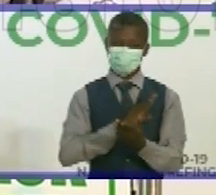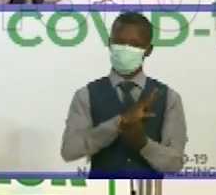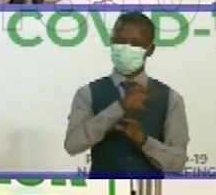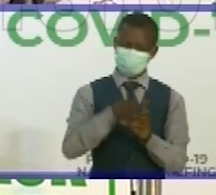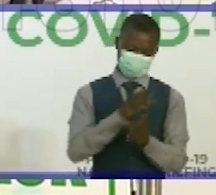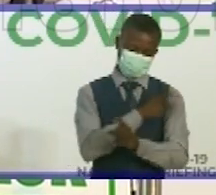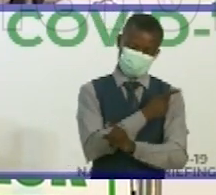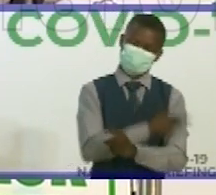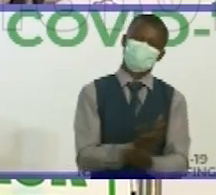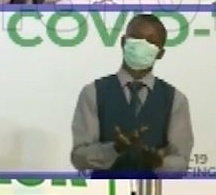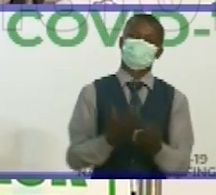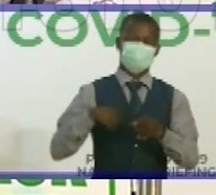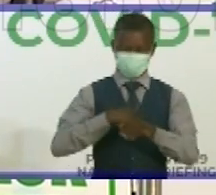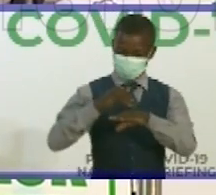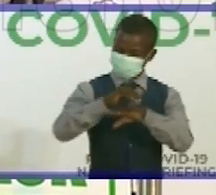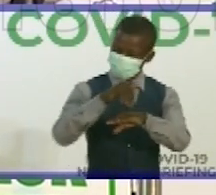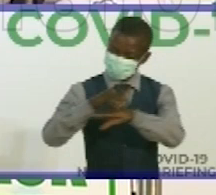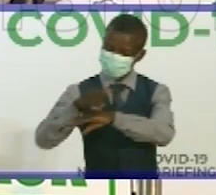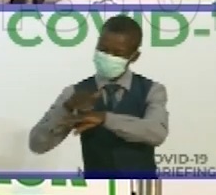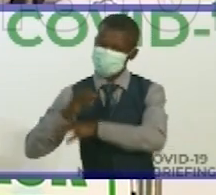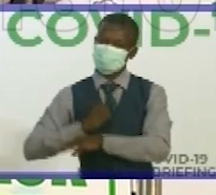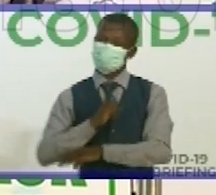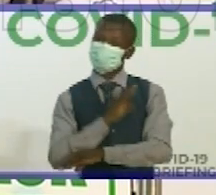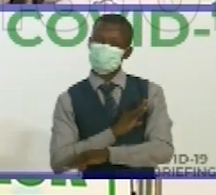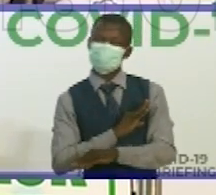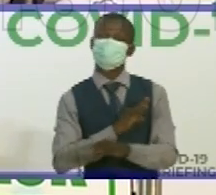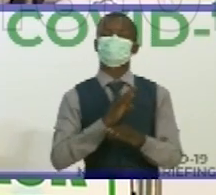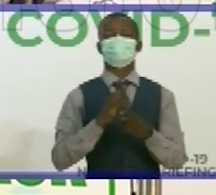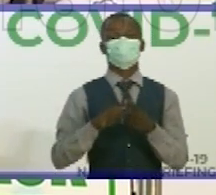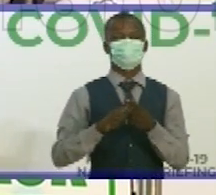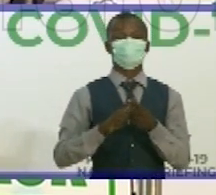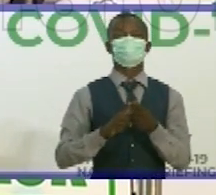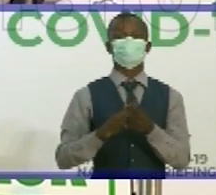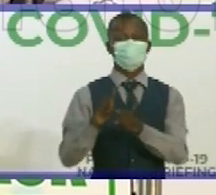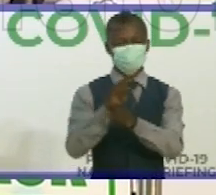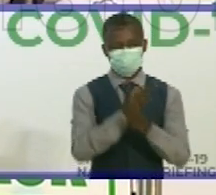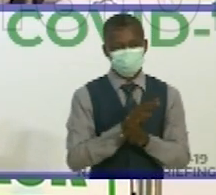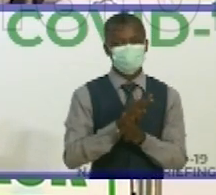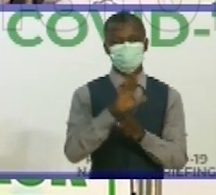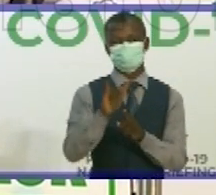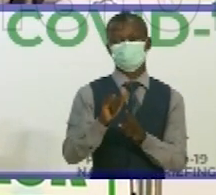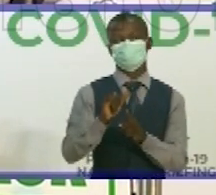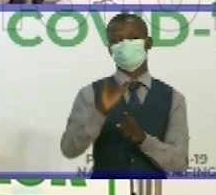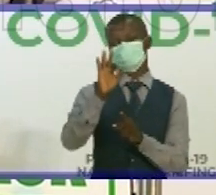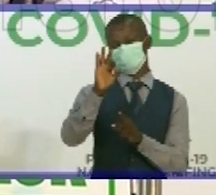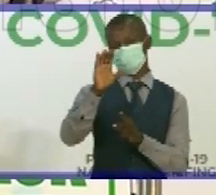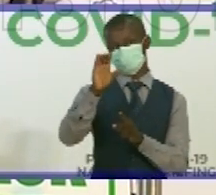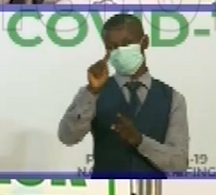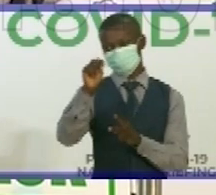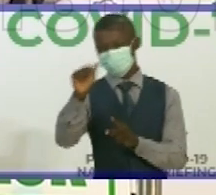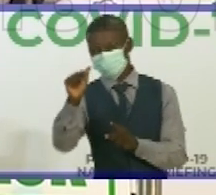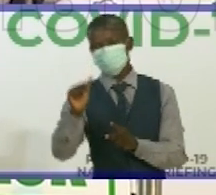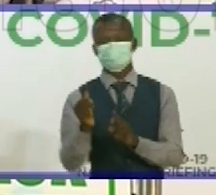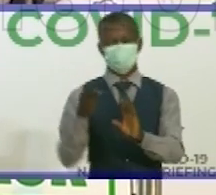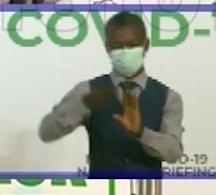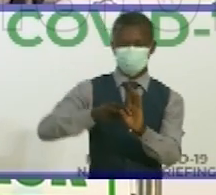Personnel will be deployed to man the place by the Federal Capital Territory, and they will join the expert